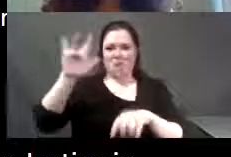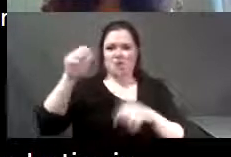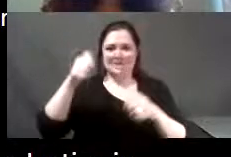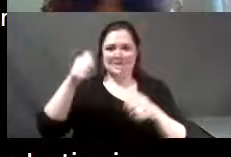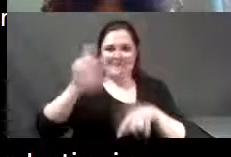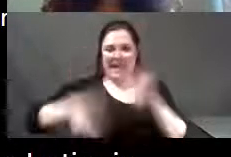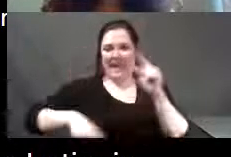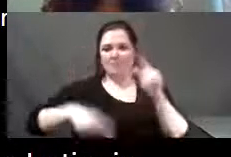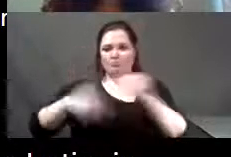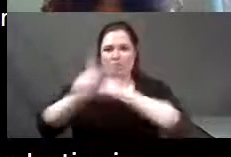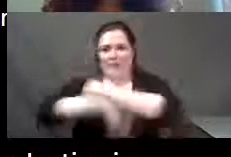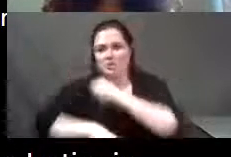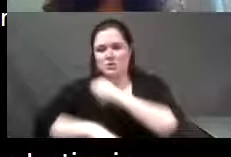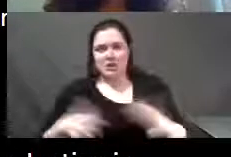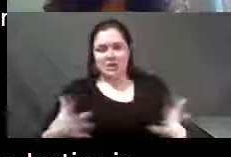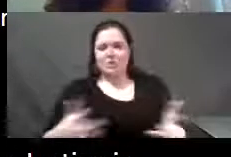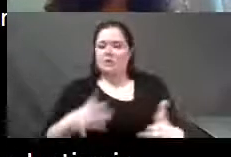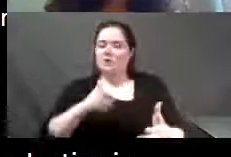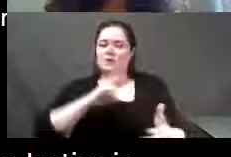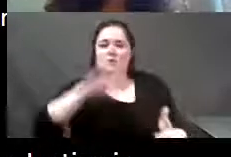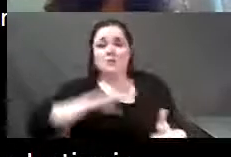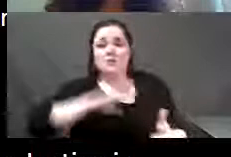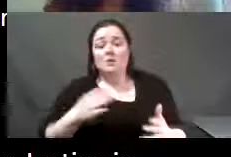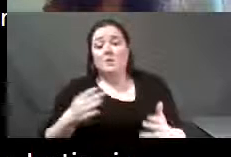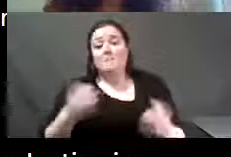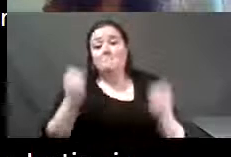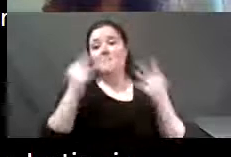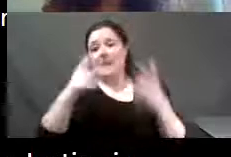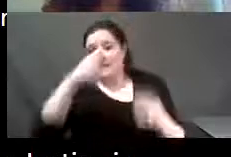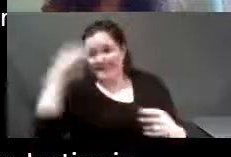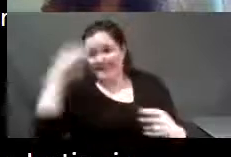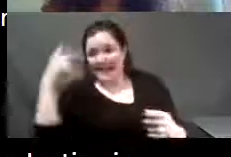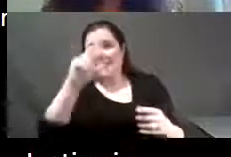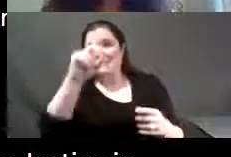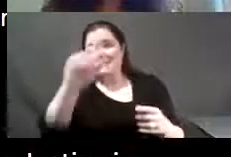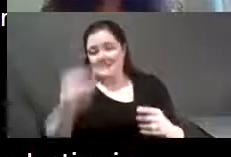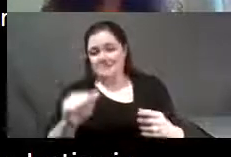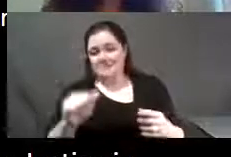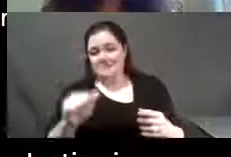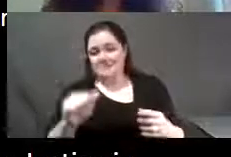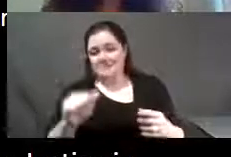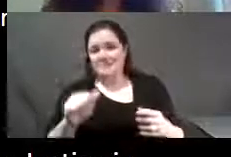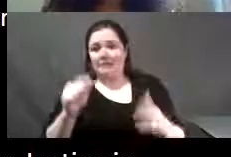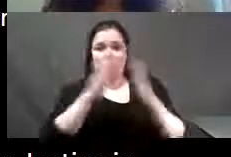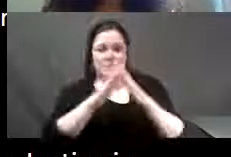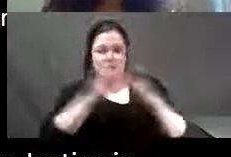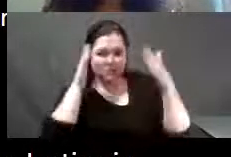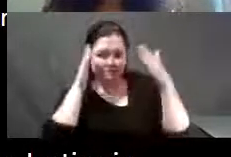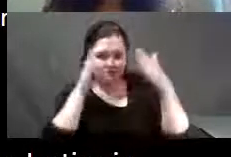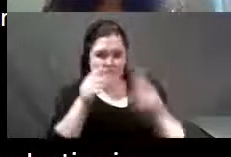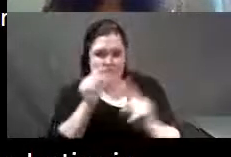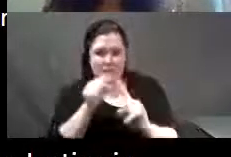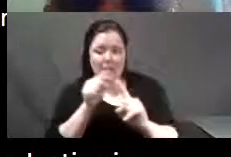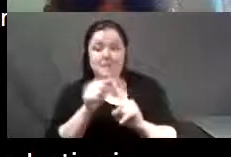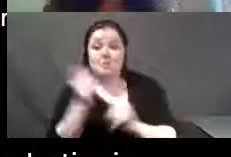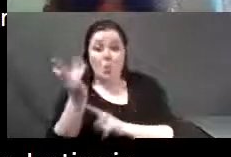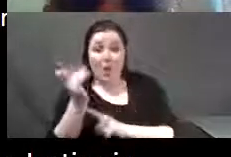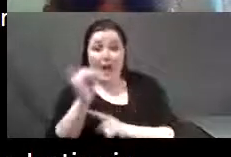said, many Black and disability communities are paying attention to this because in Indiana right